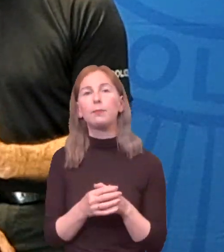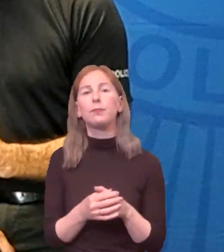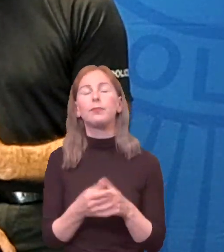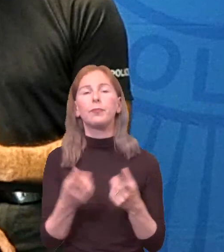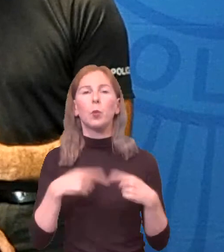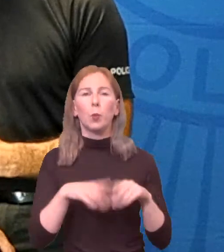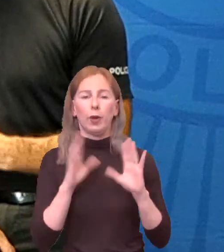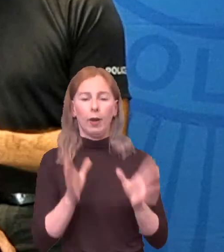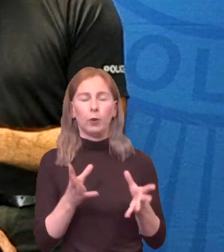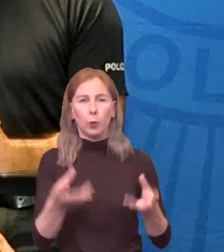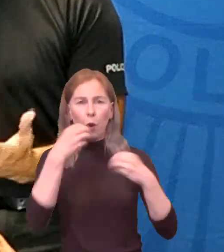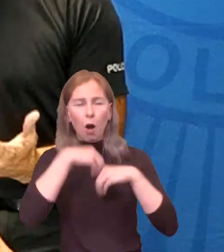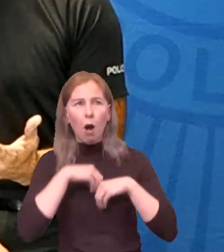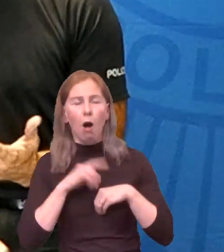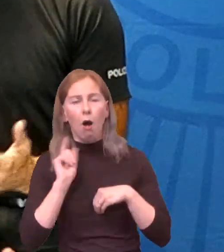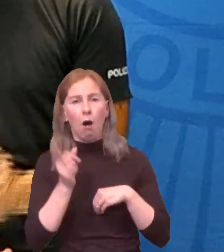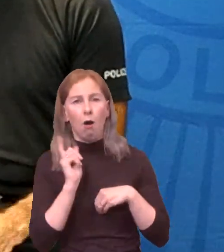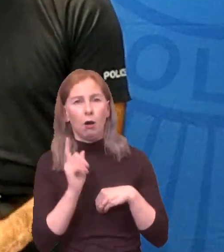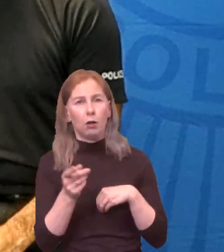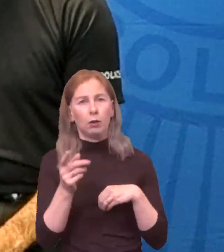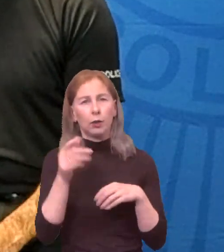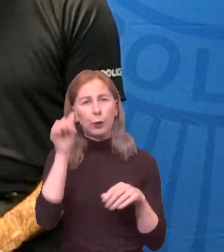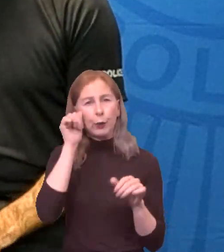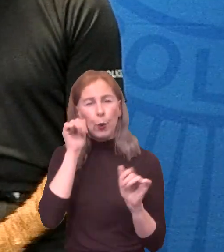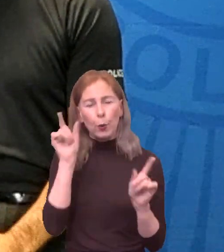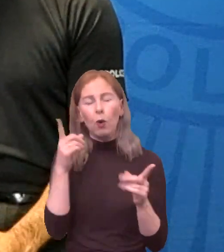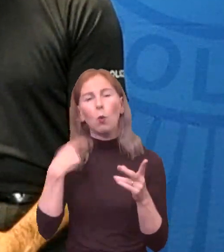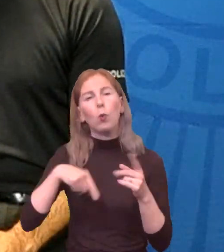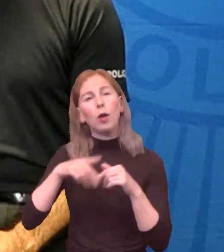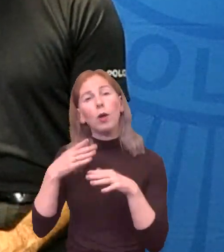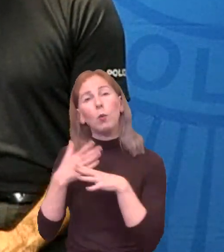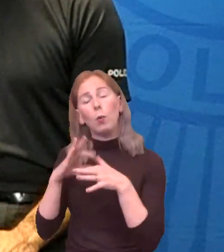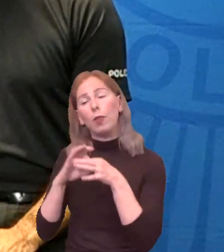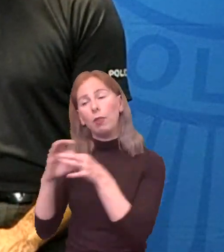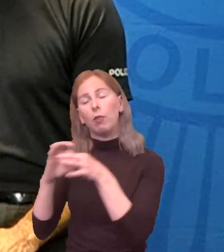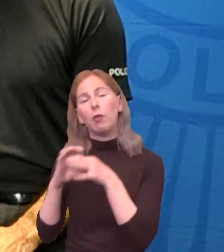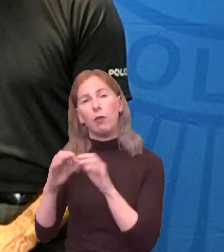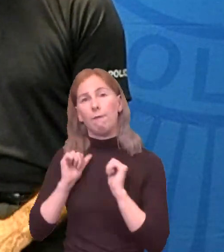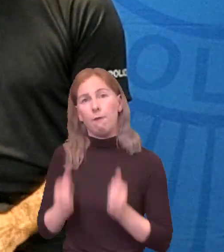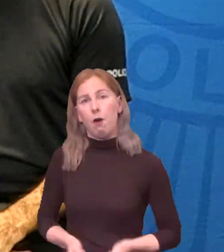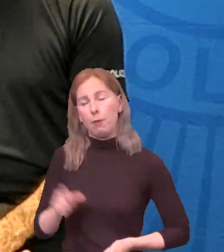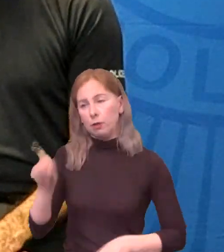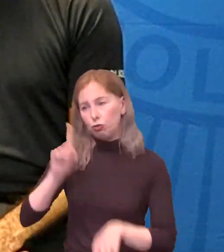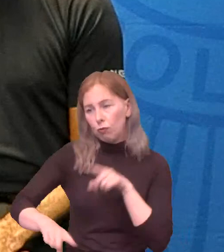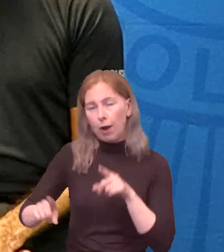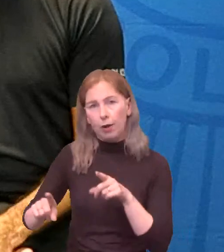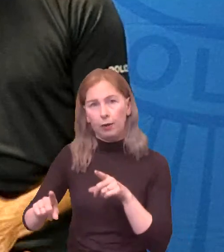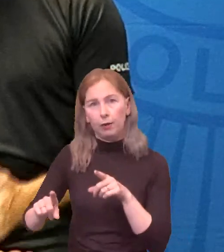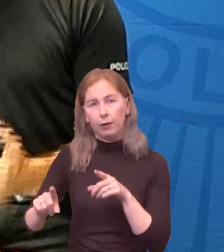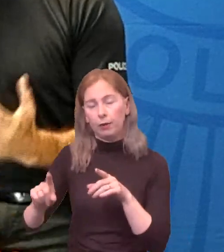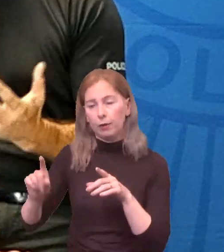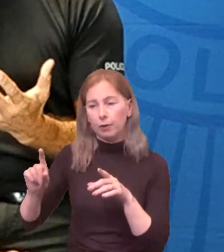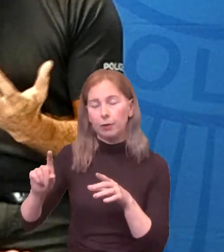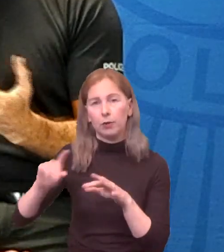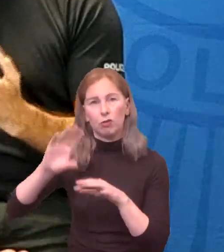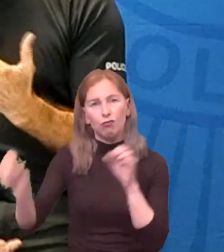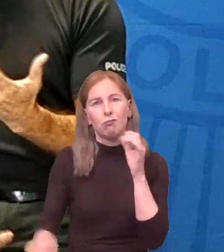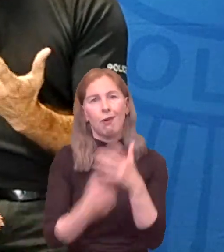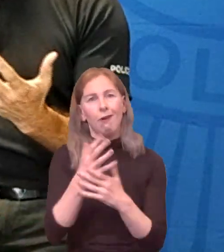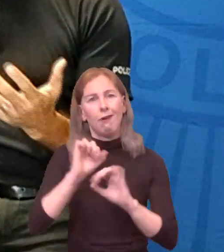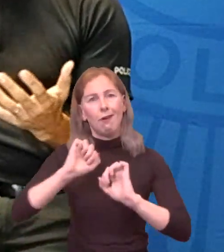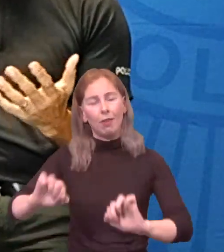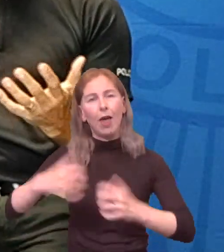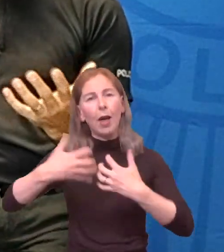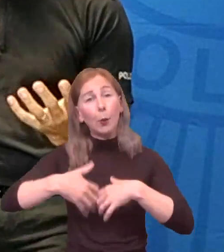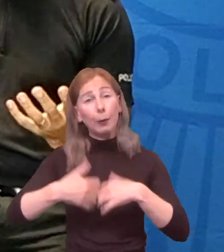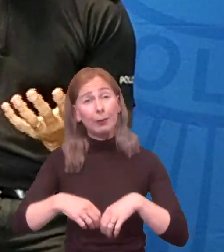on board, and we're working with the farmer to try and recover that equipment. What I would ask